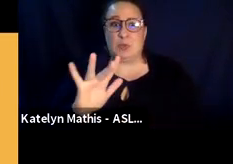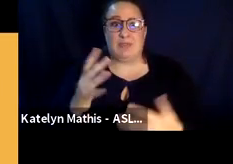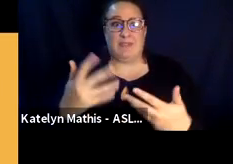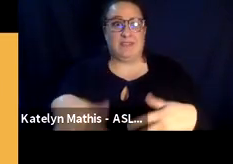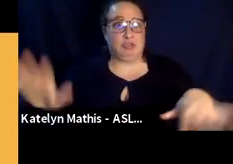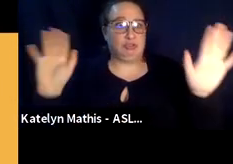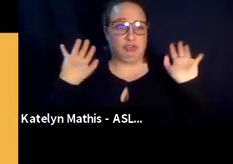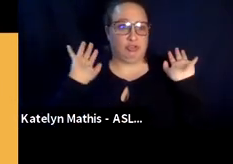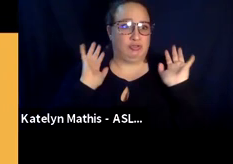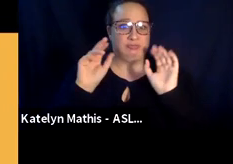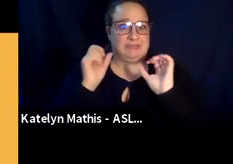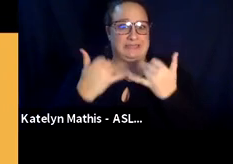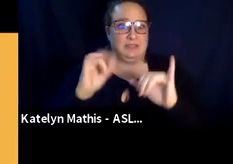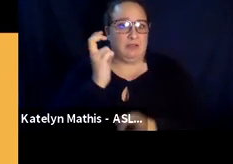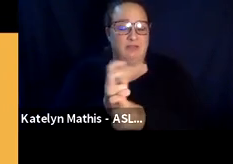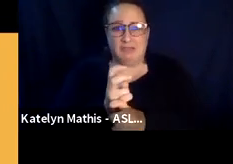51.